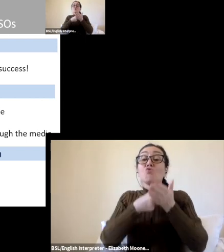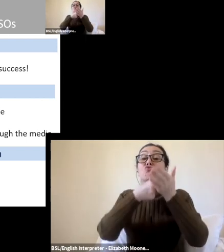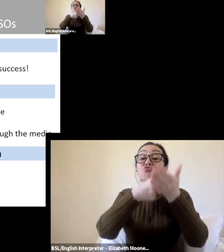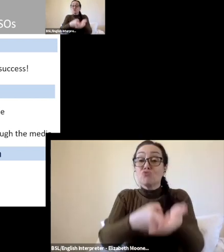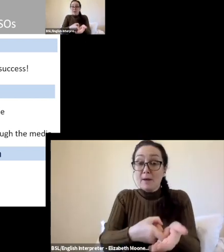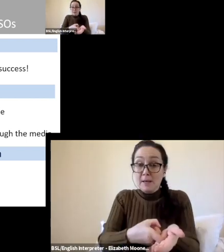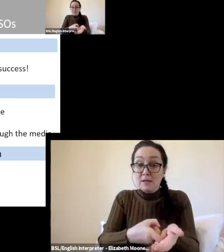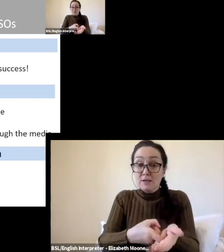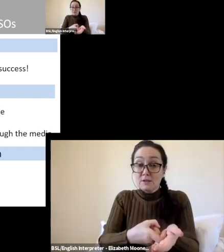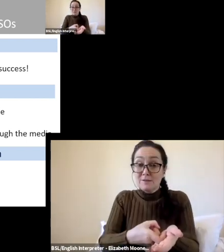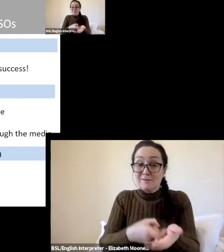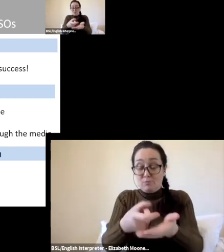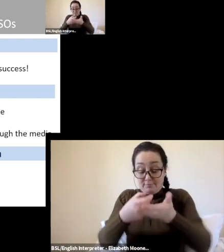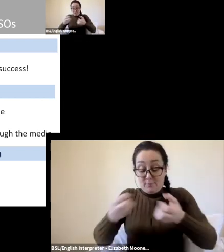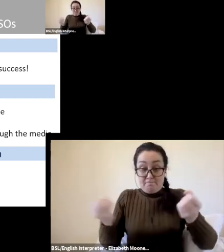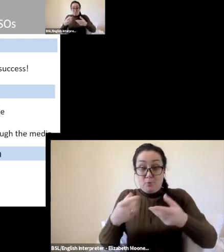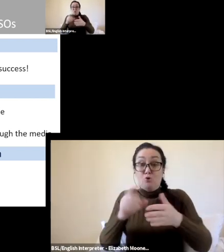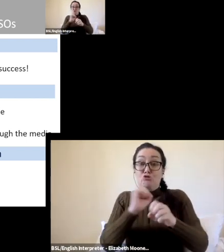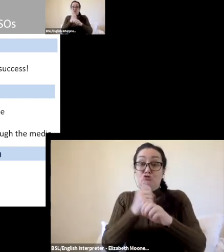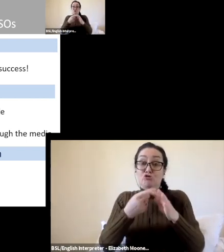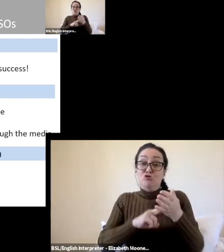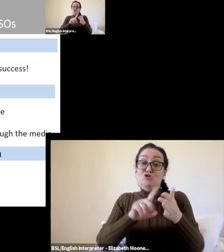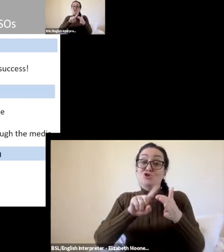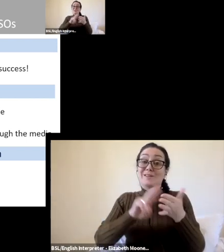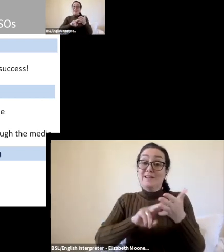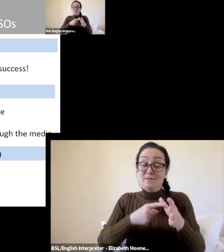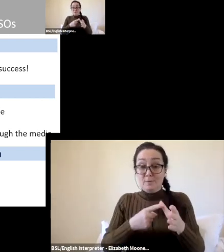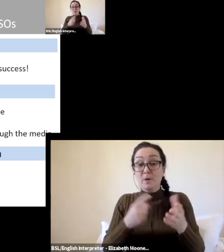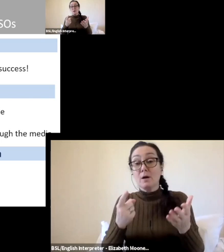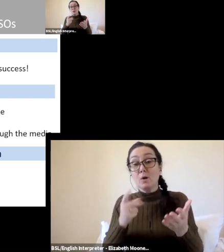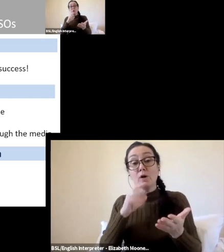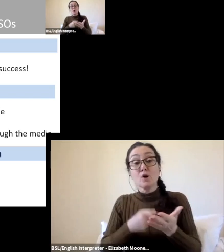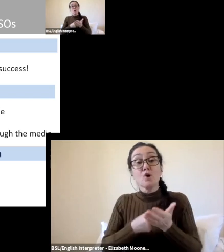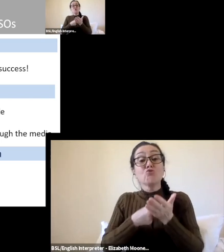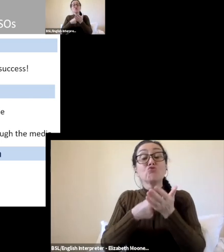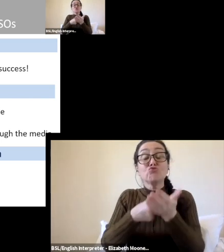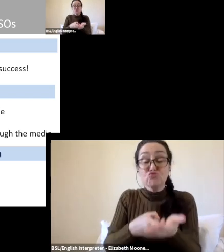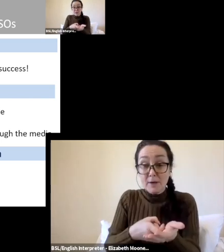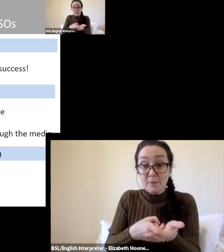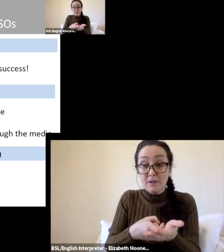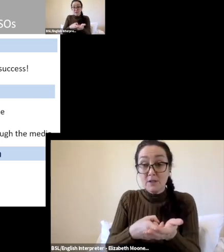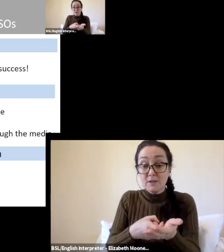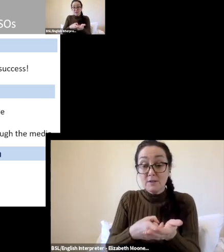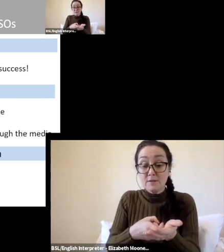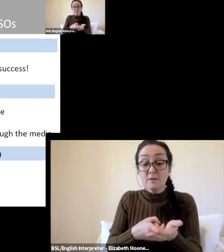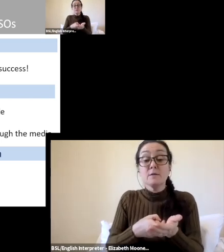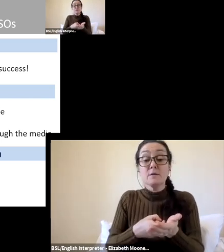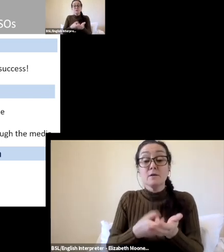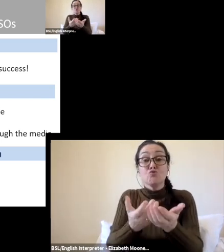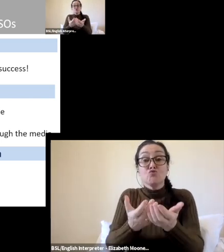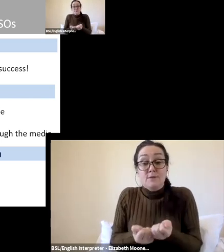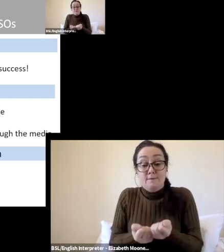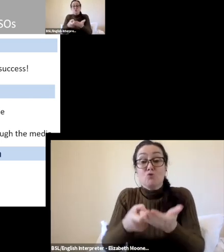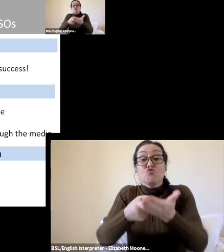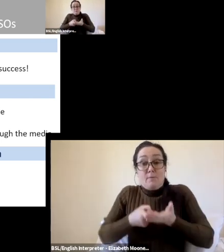those recommendations are supported or maybe not supported by your country, then